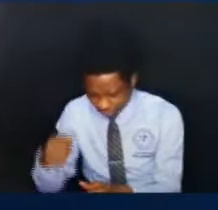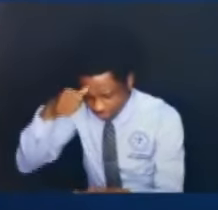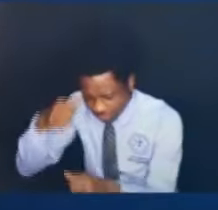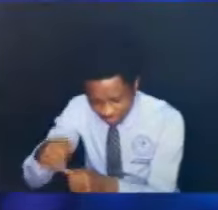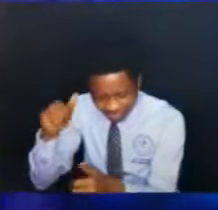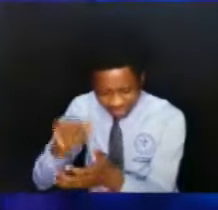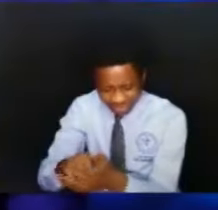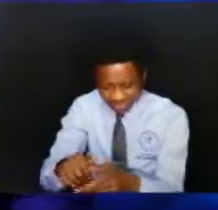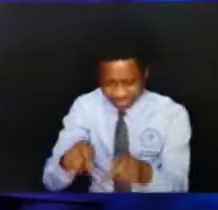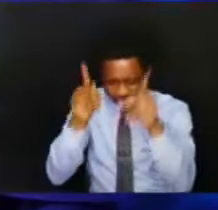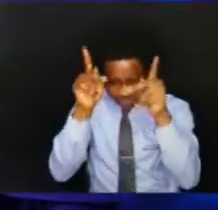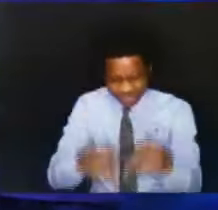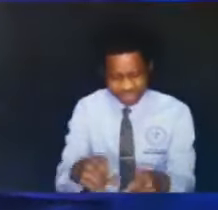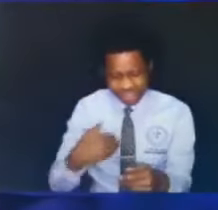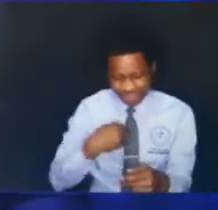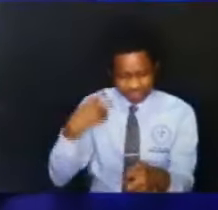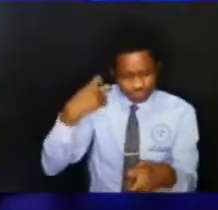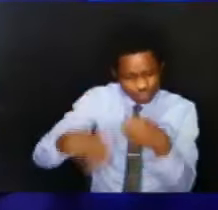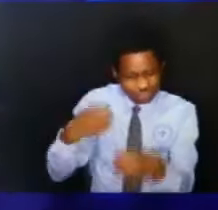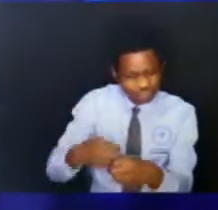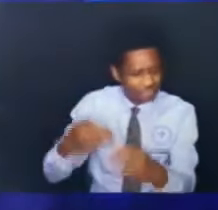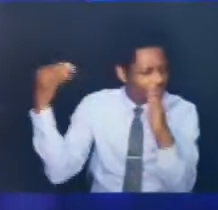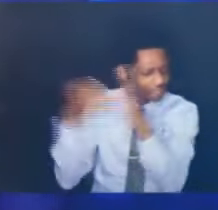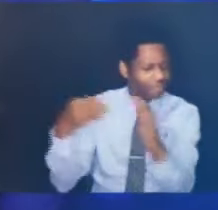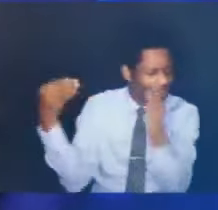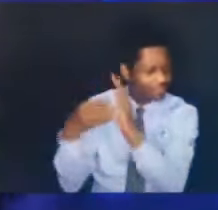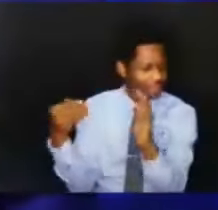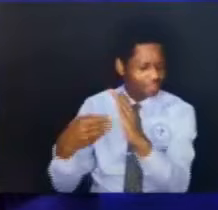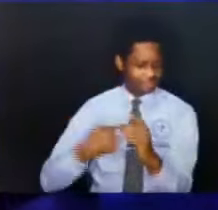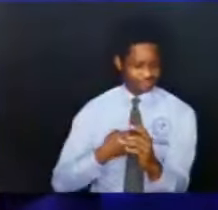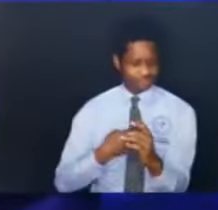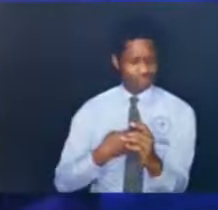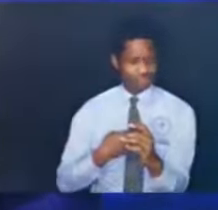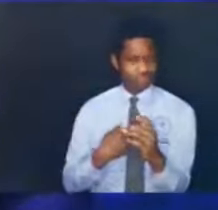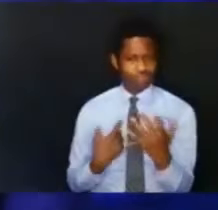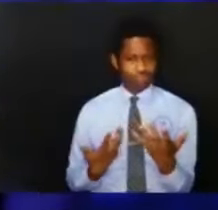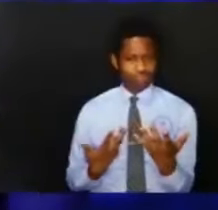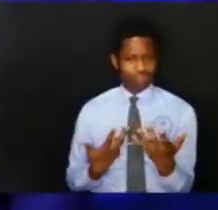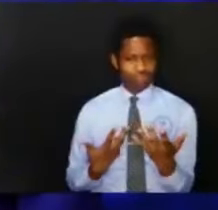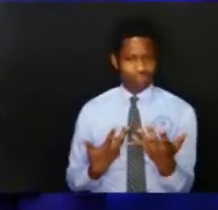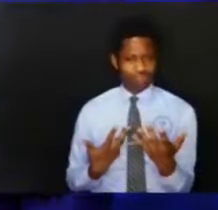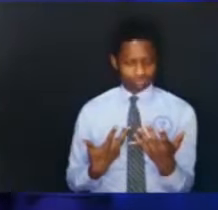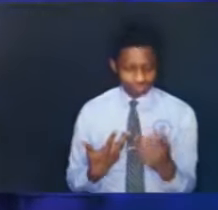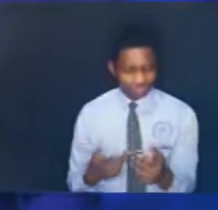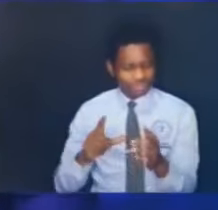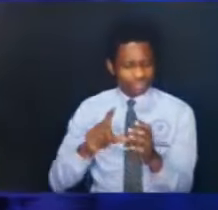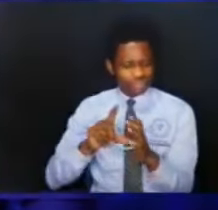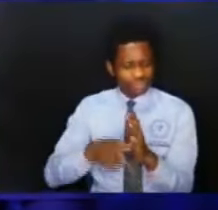you and so the initiative is taken by the one who who feels that he has wronged